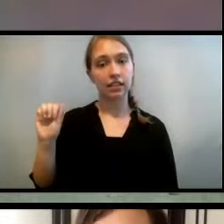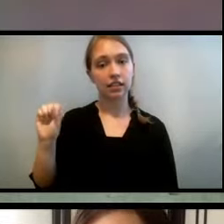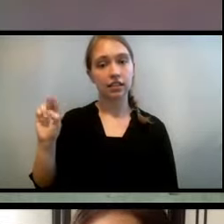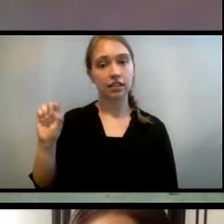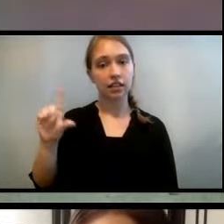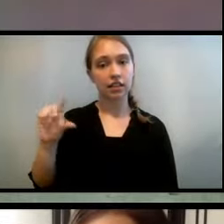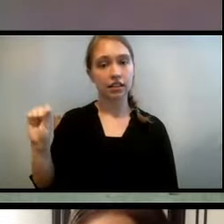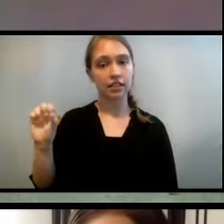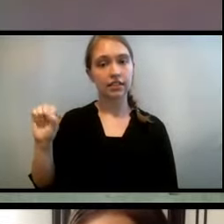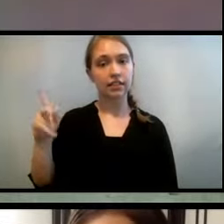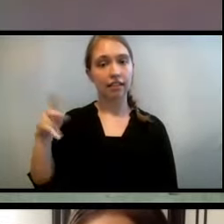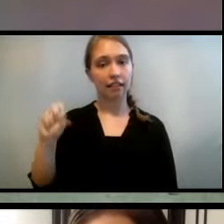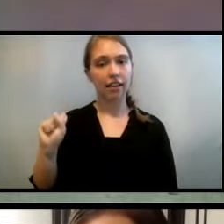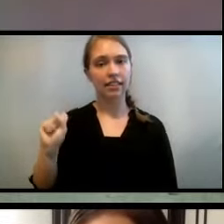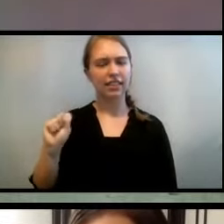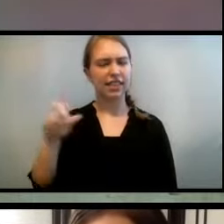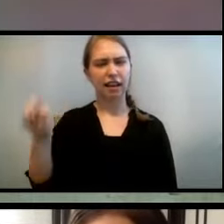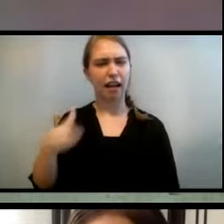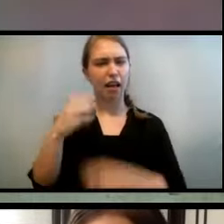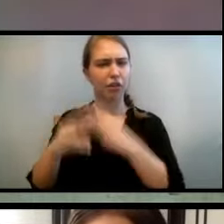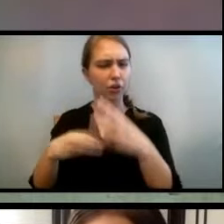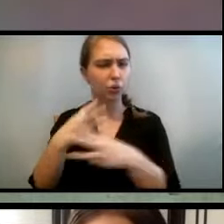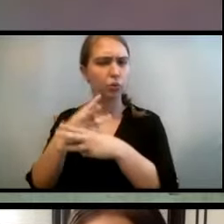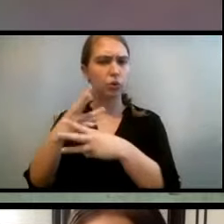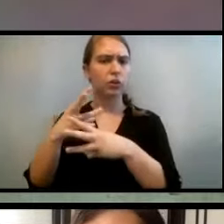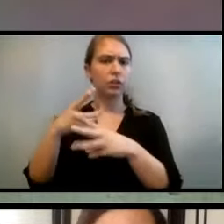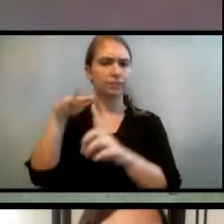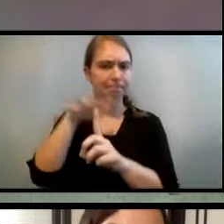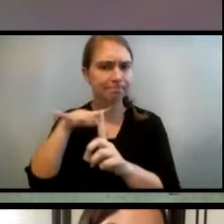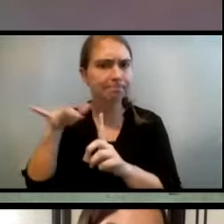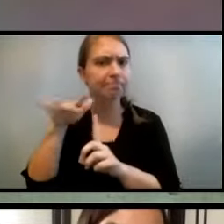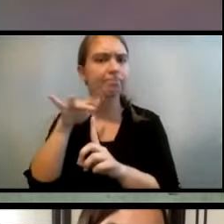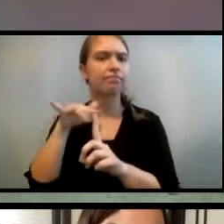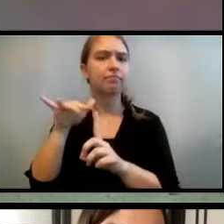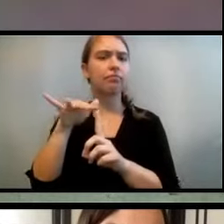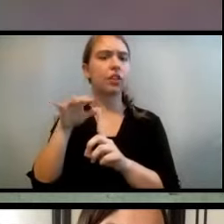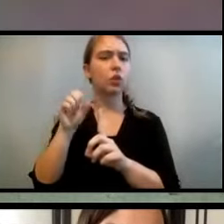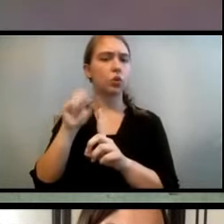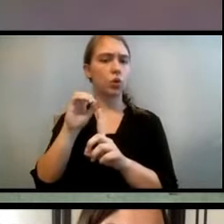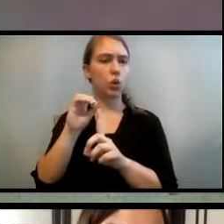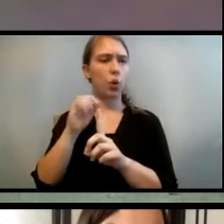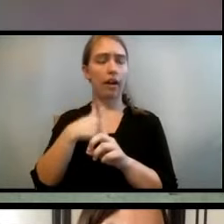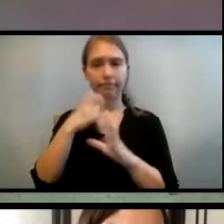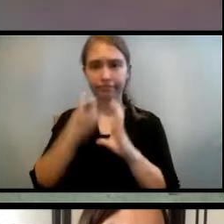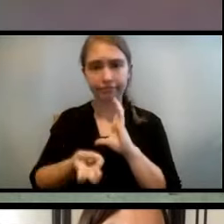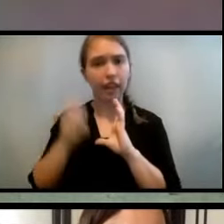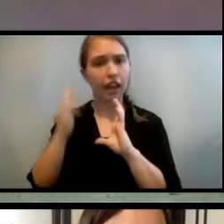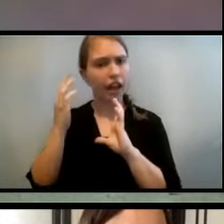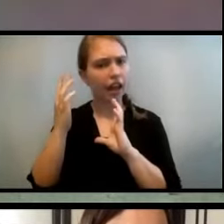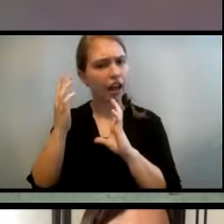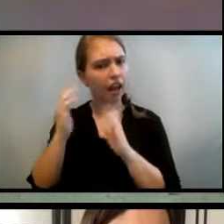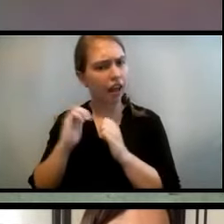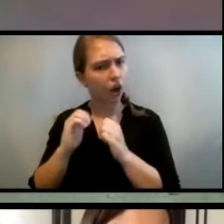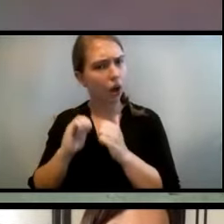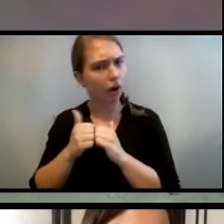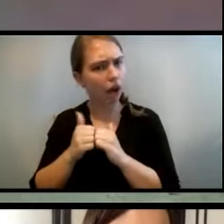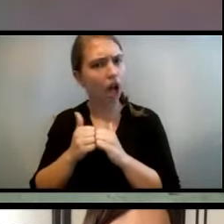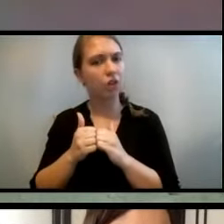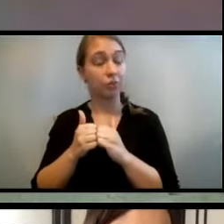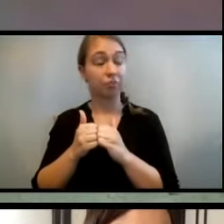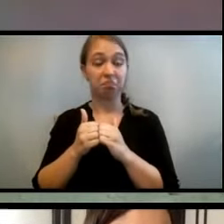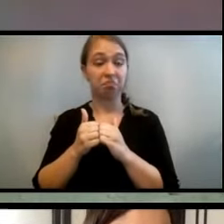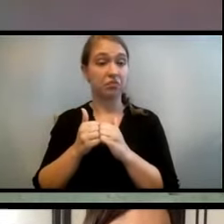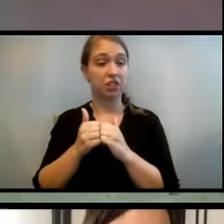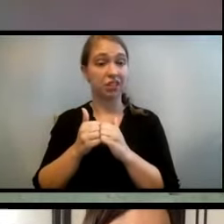settings, otherworldly settings, or historical settings. So I got into that because it was what I wanted to write and what I wanted